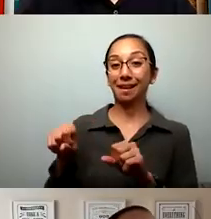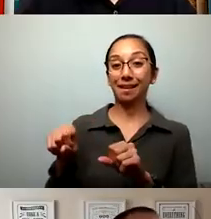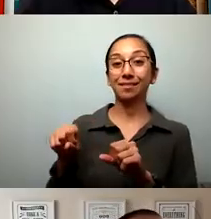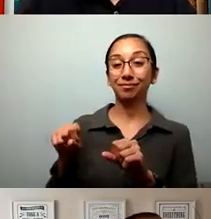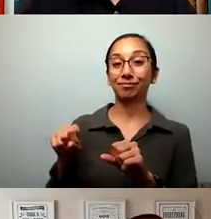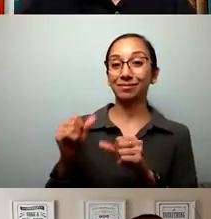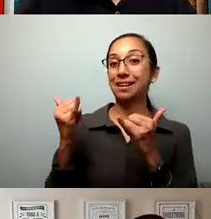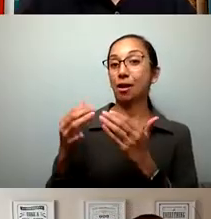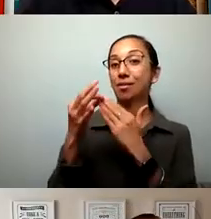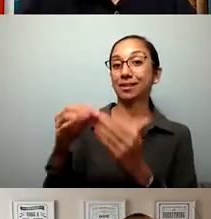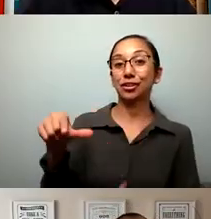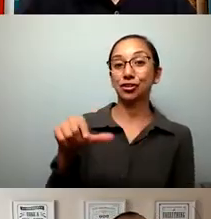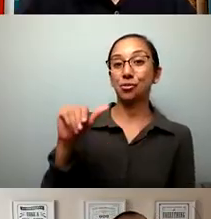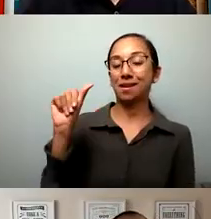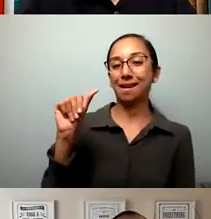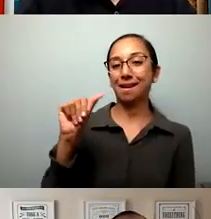session.